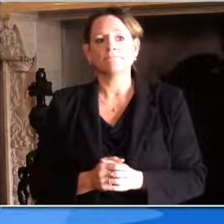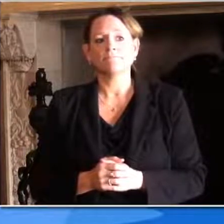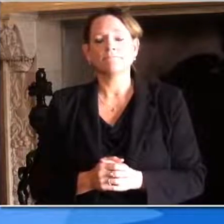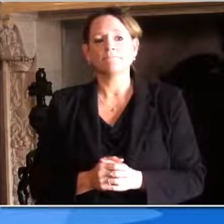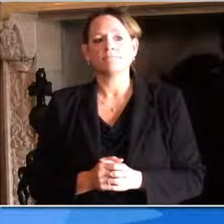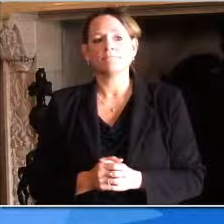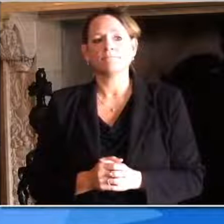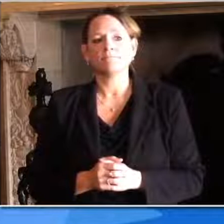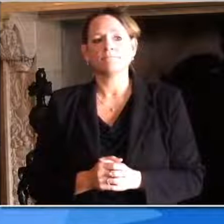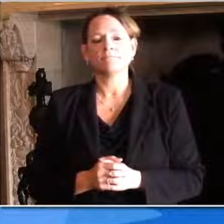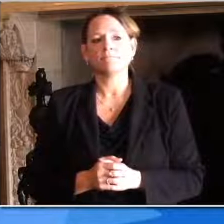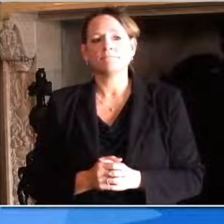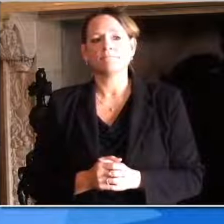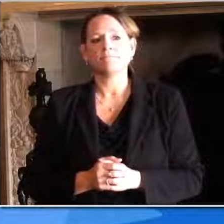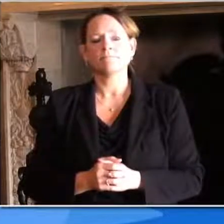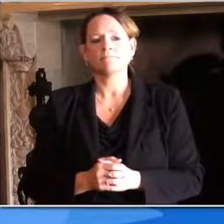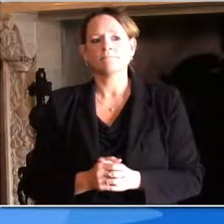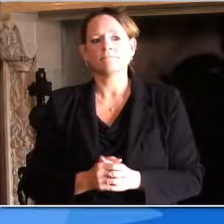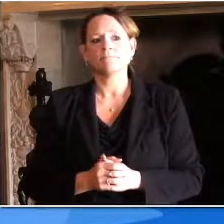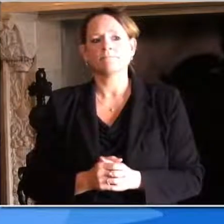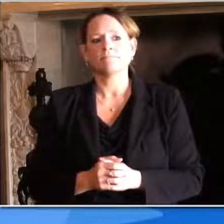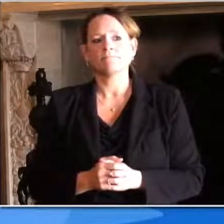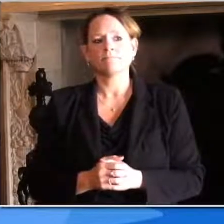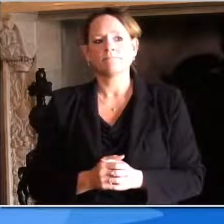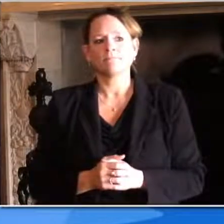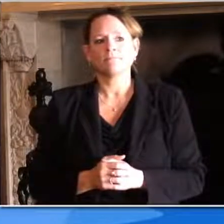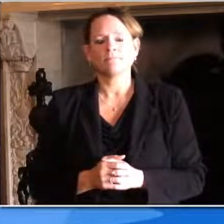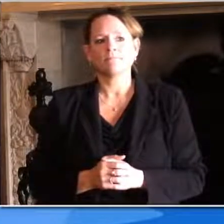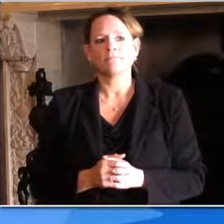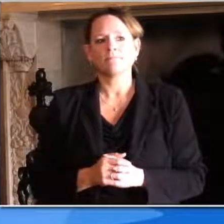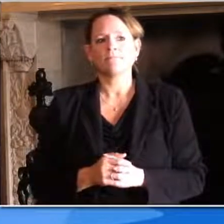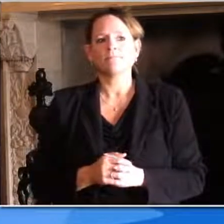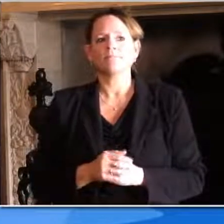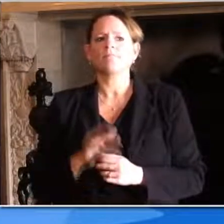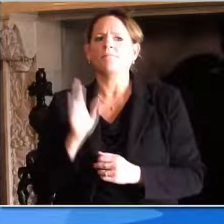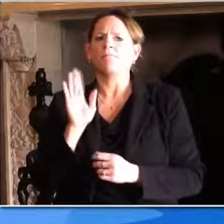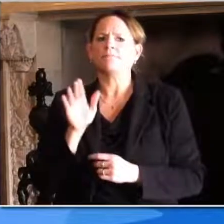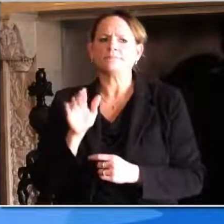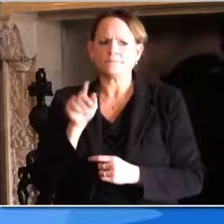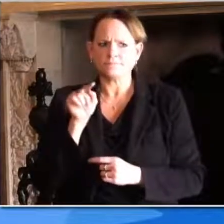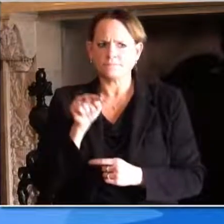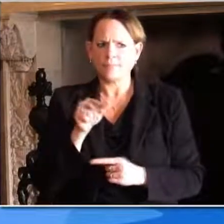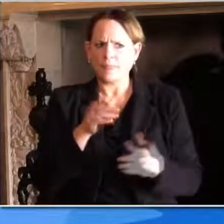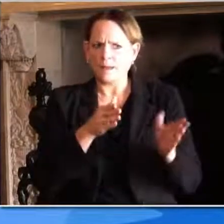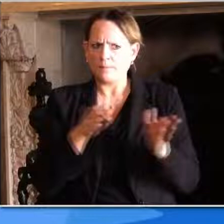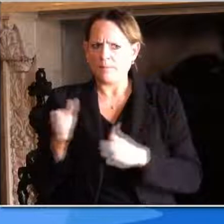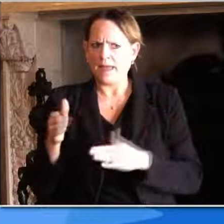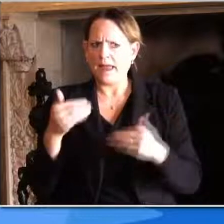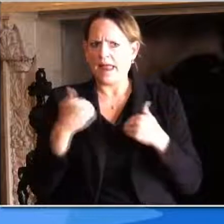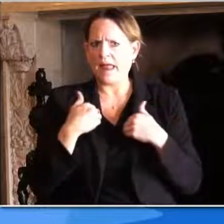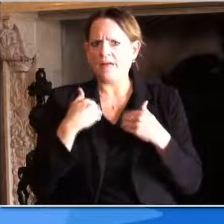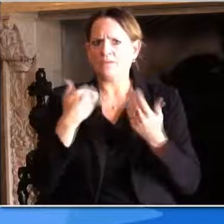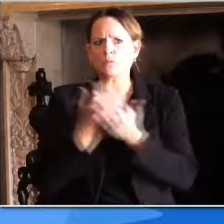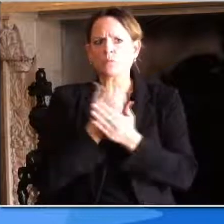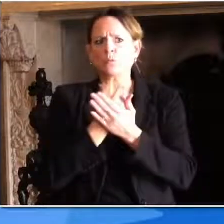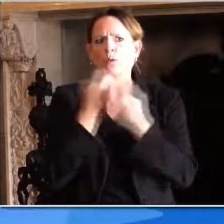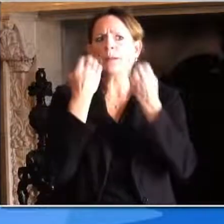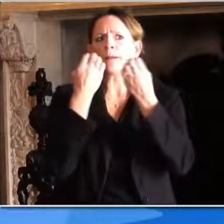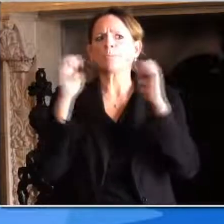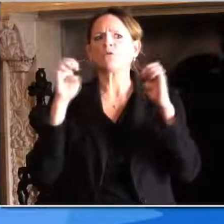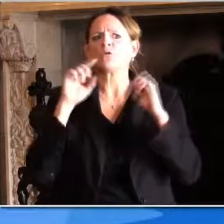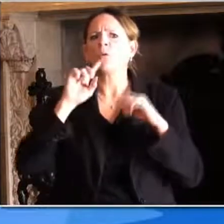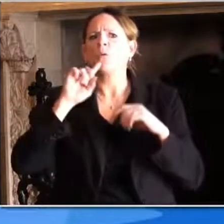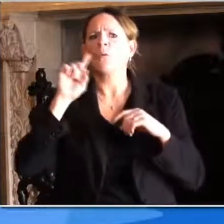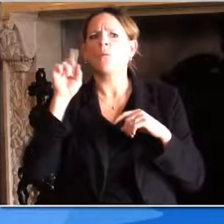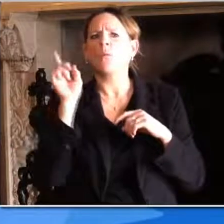have was, do you guys plan to reissue any of the emergency orders that were affecting licensure evictions that were provided under the